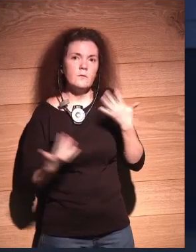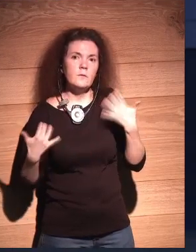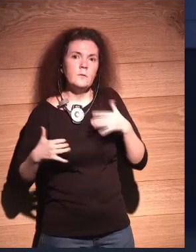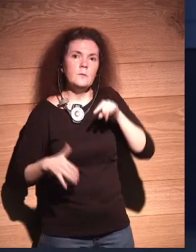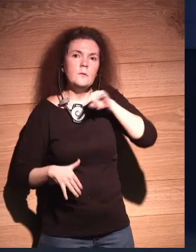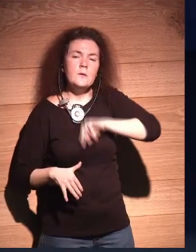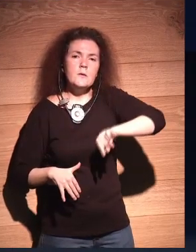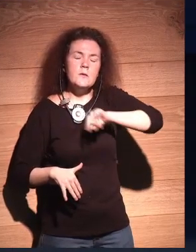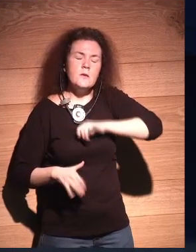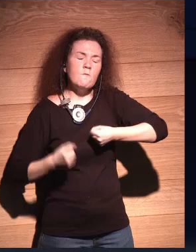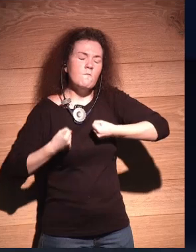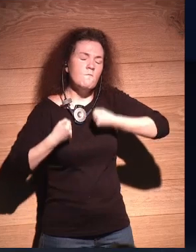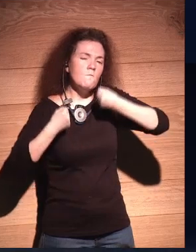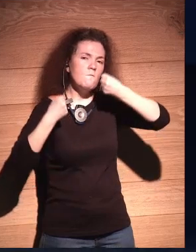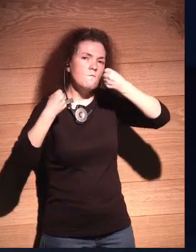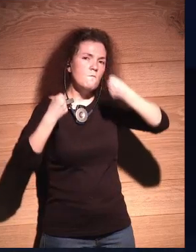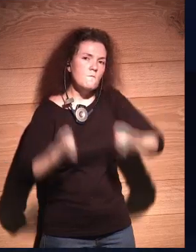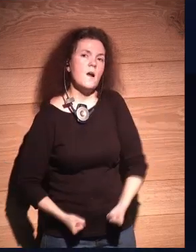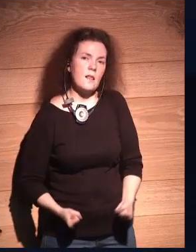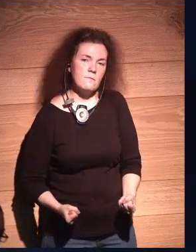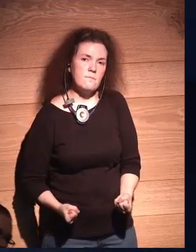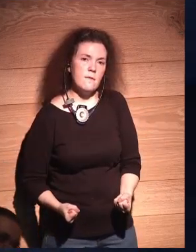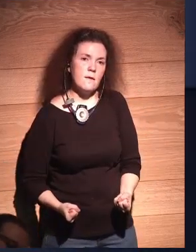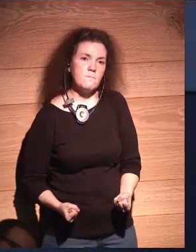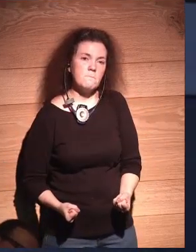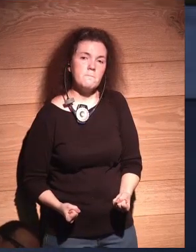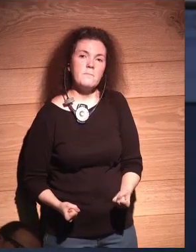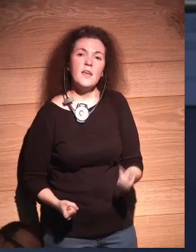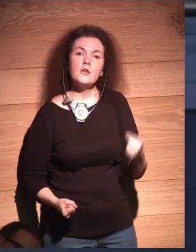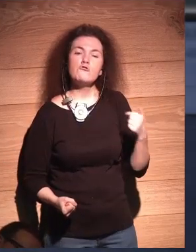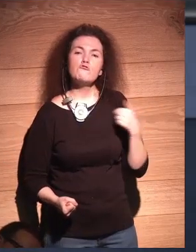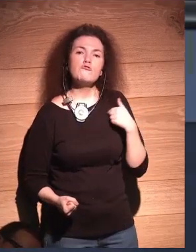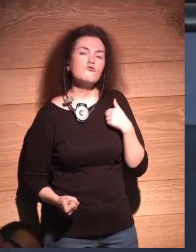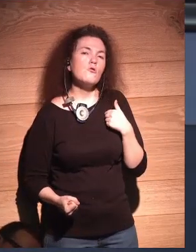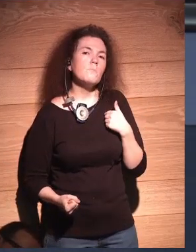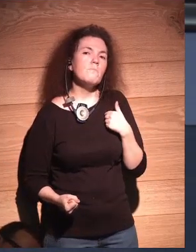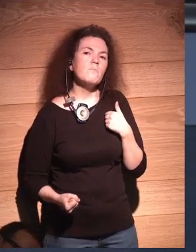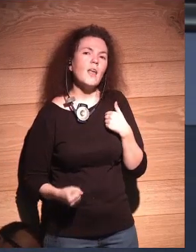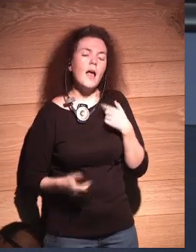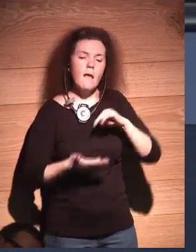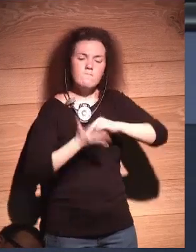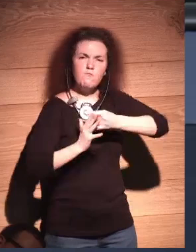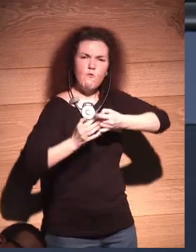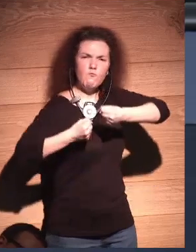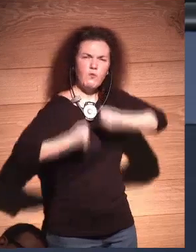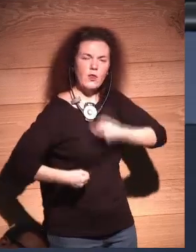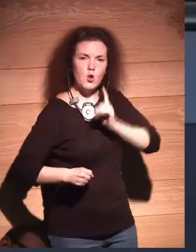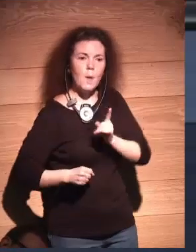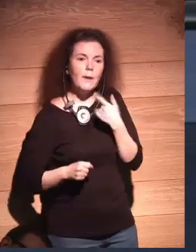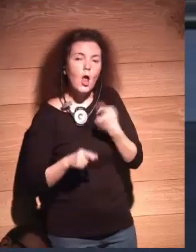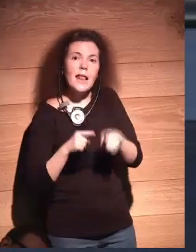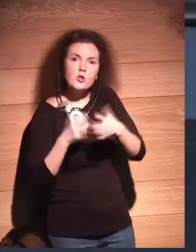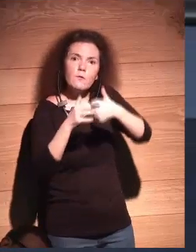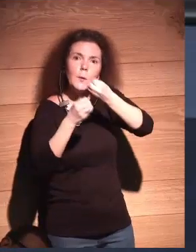not a techno geek, I promise, but I do like it when things work like that. It was quite exciting. It was